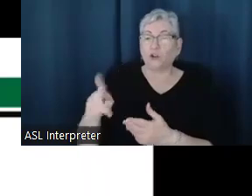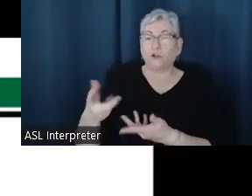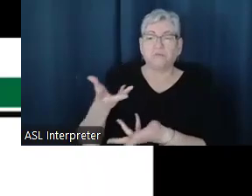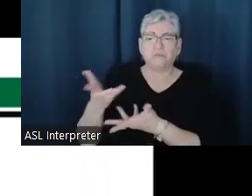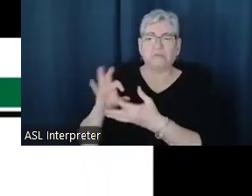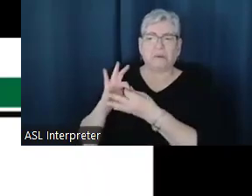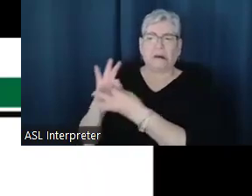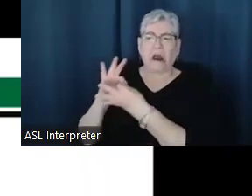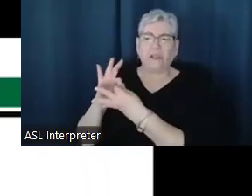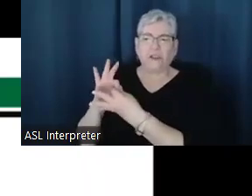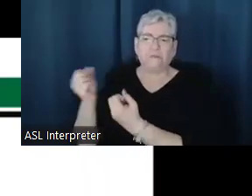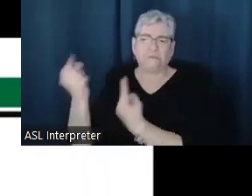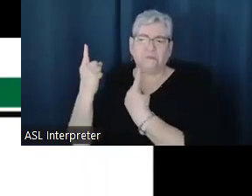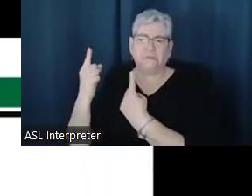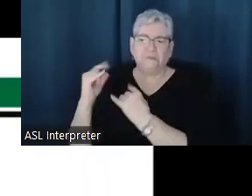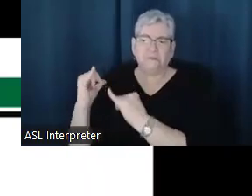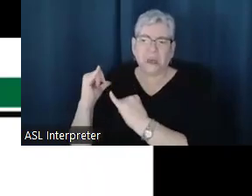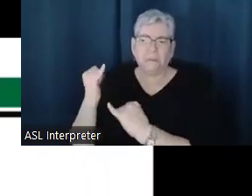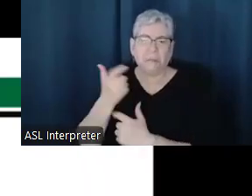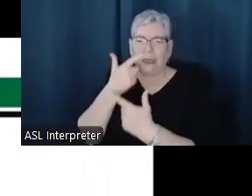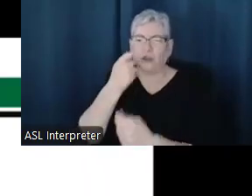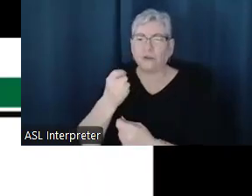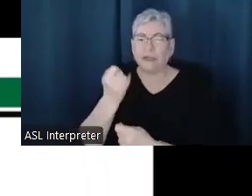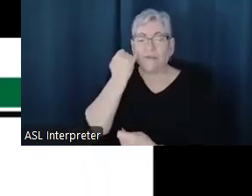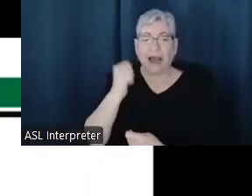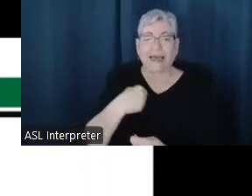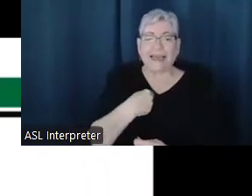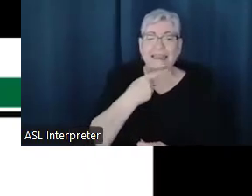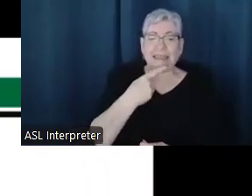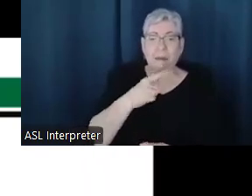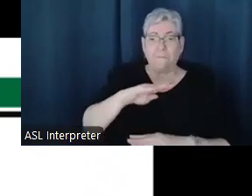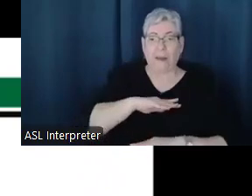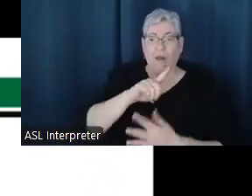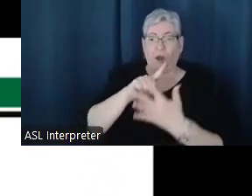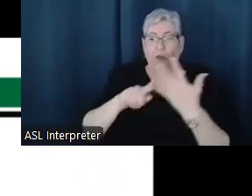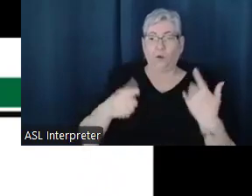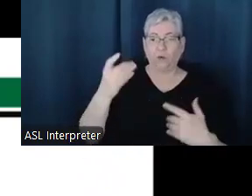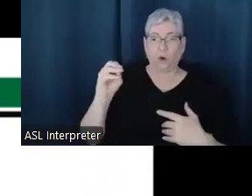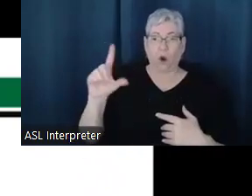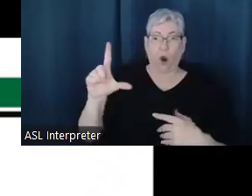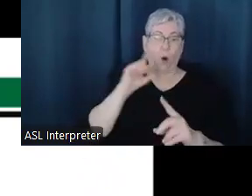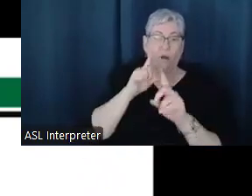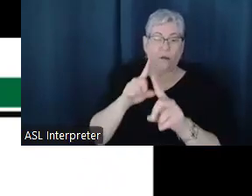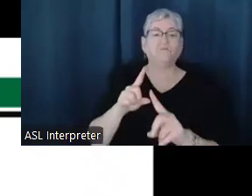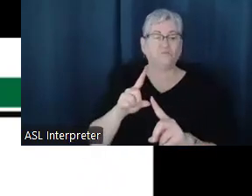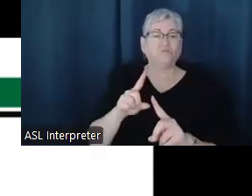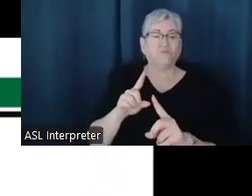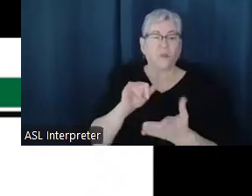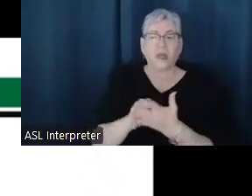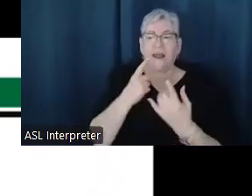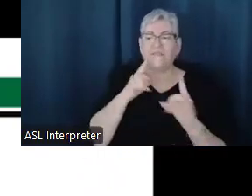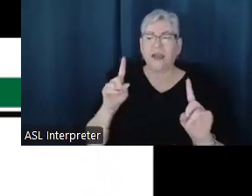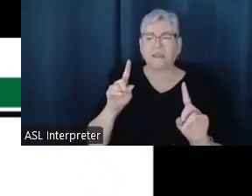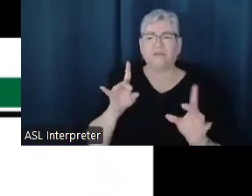about similar interests, if I can say I'm meeting those goals, then I'm doing that in an effective way.